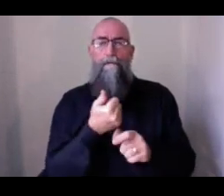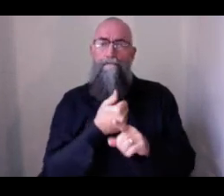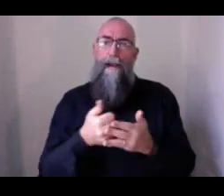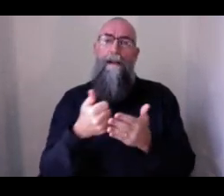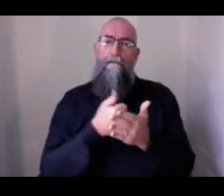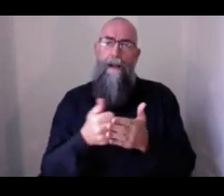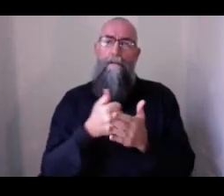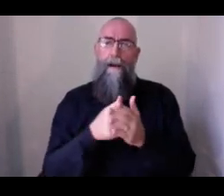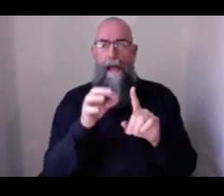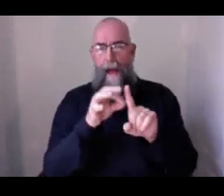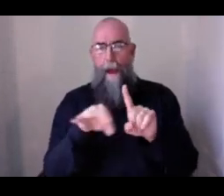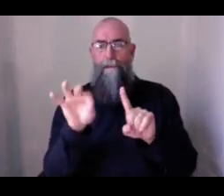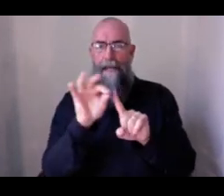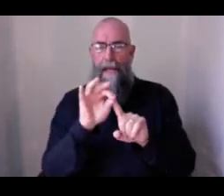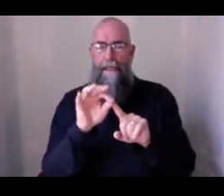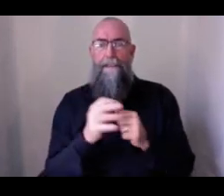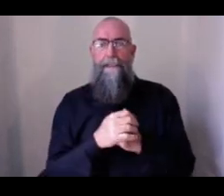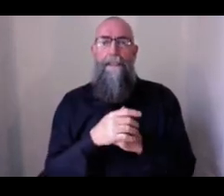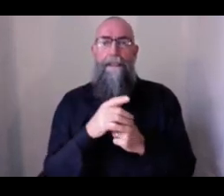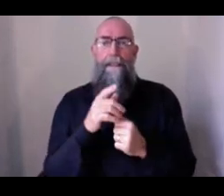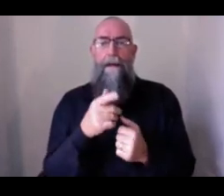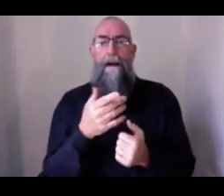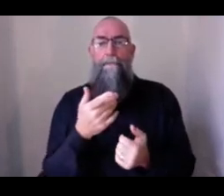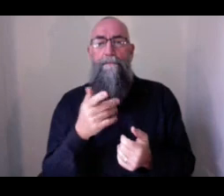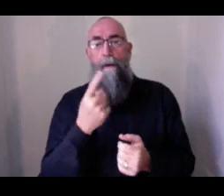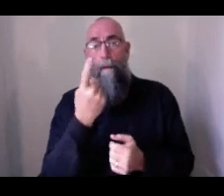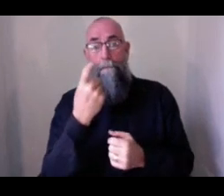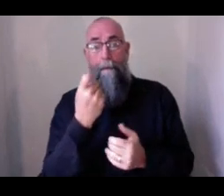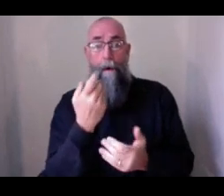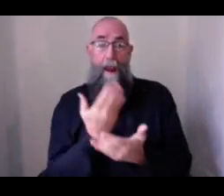And the final slide, thank you, Kartika.